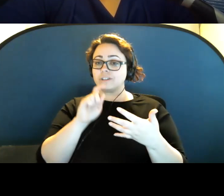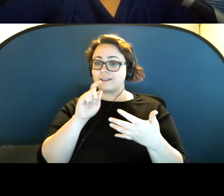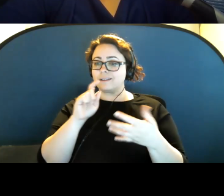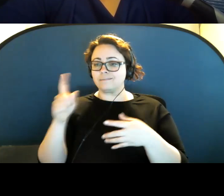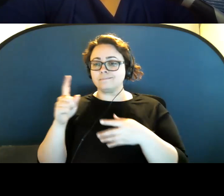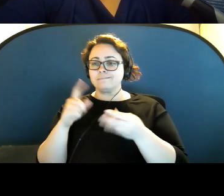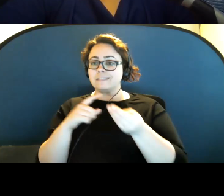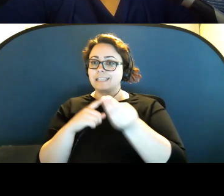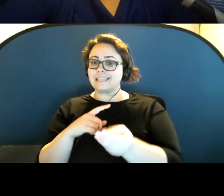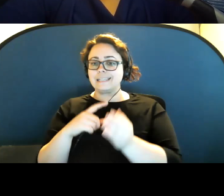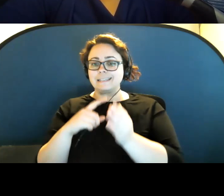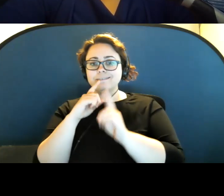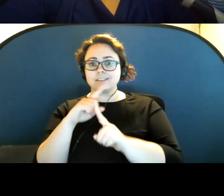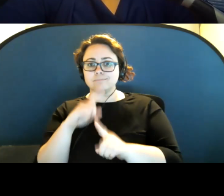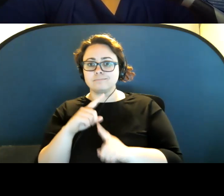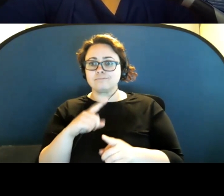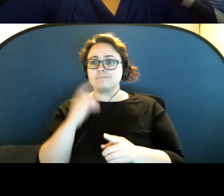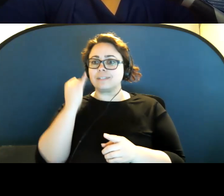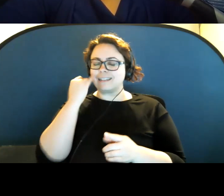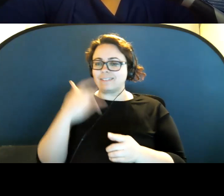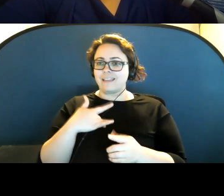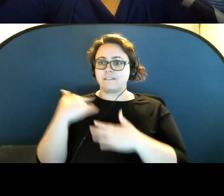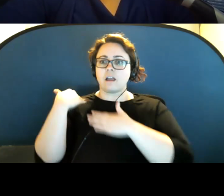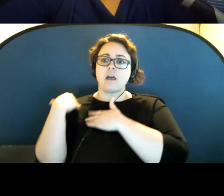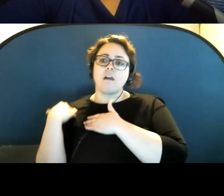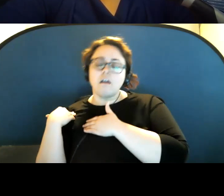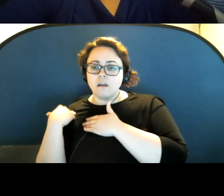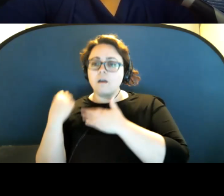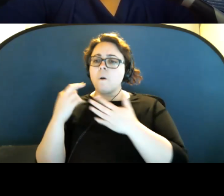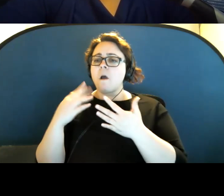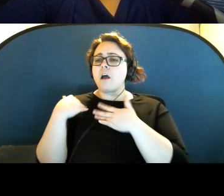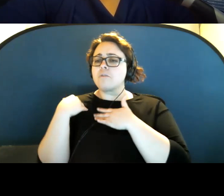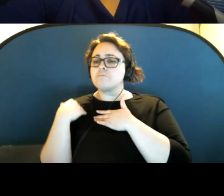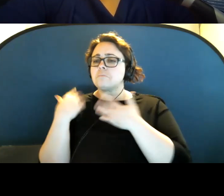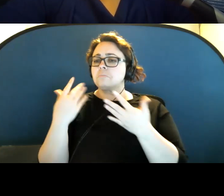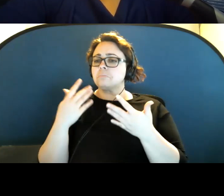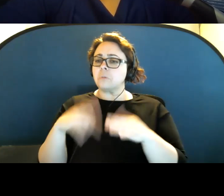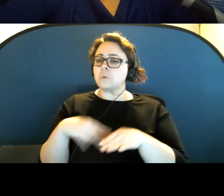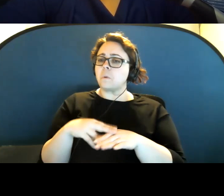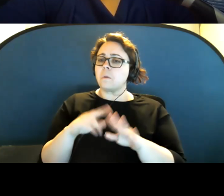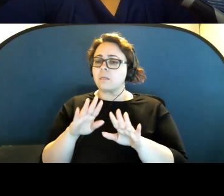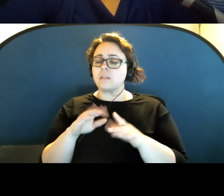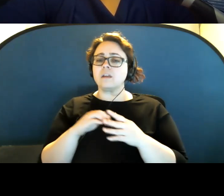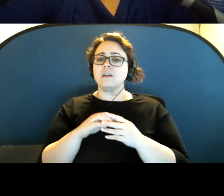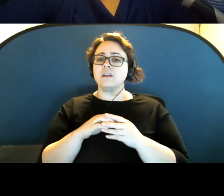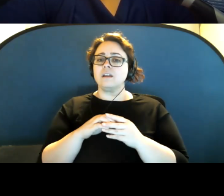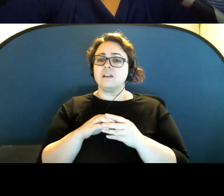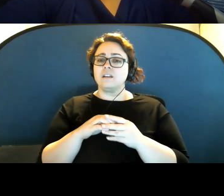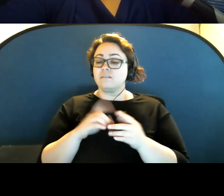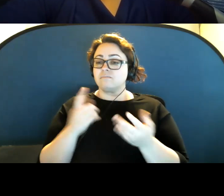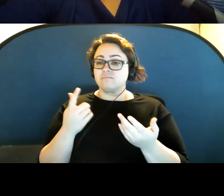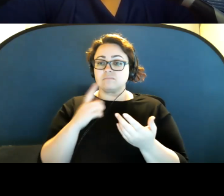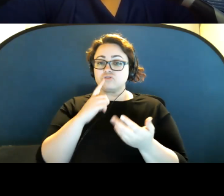not, how severe their caregiver burden is. And we use those sometimes. But I think just even talking to them and getting